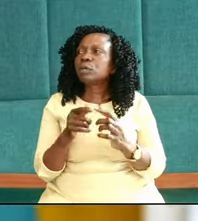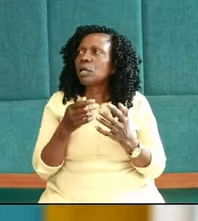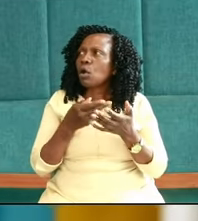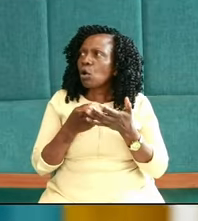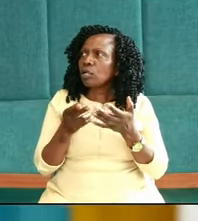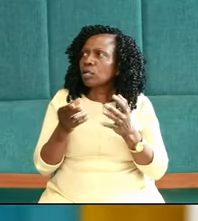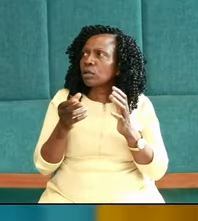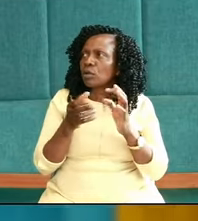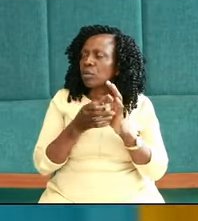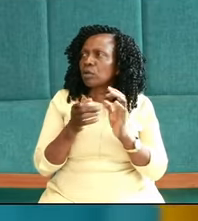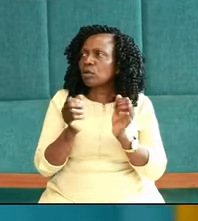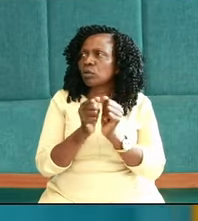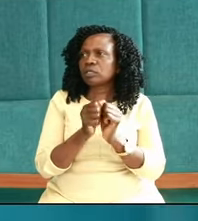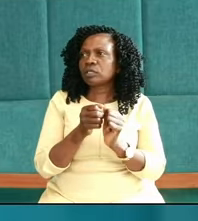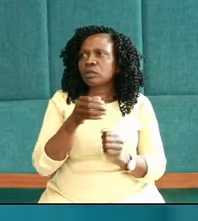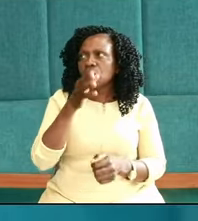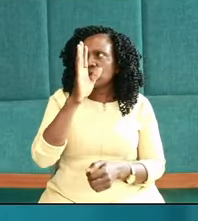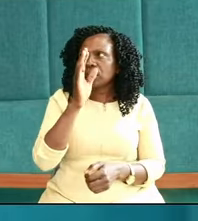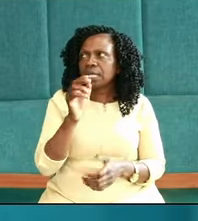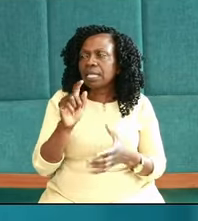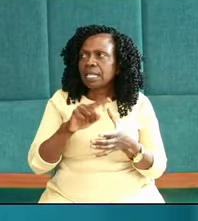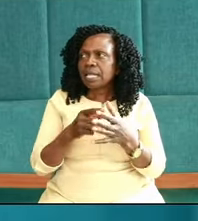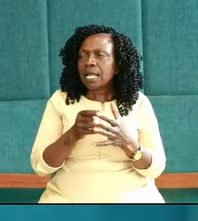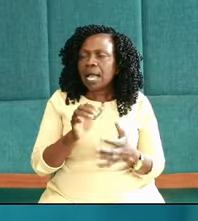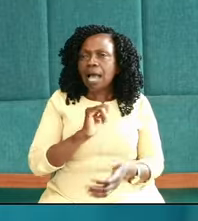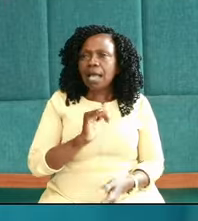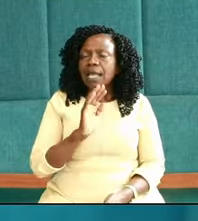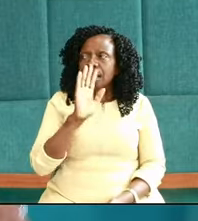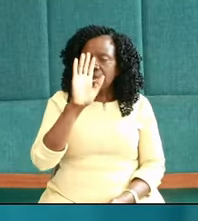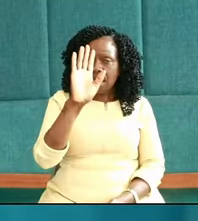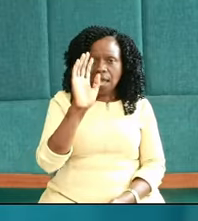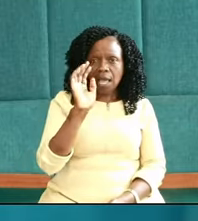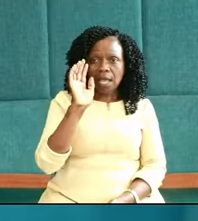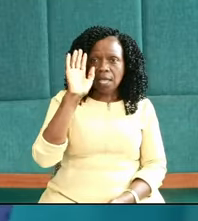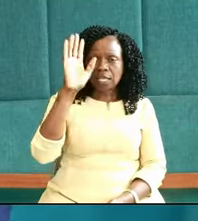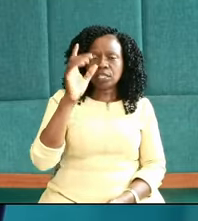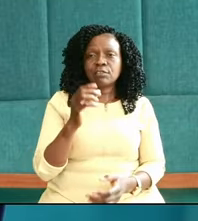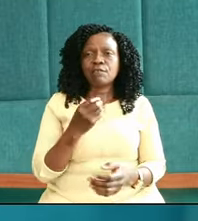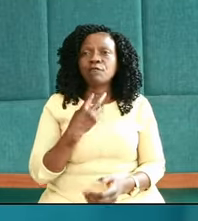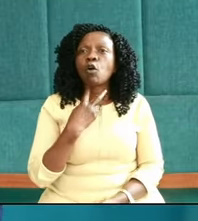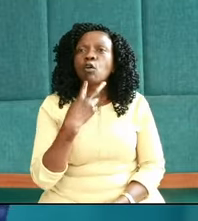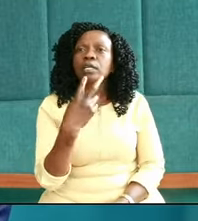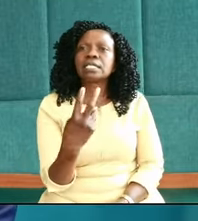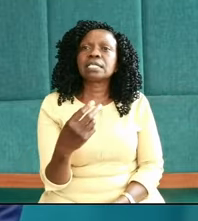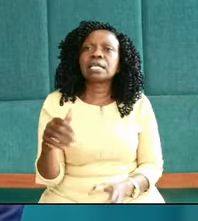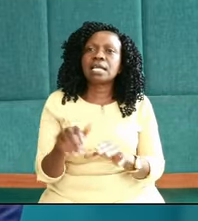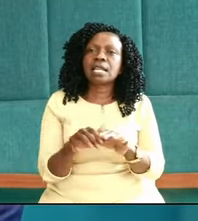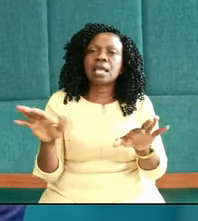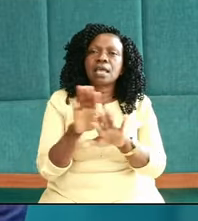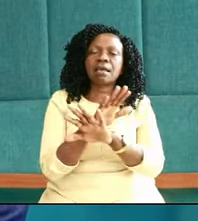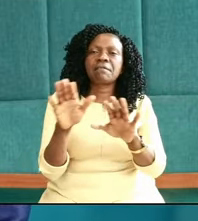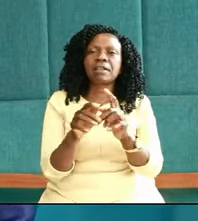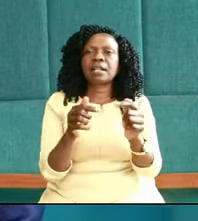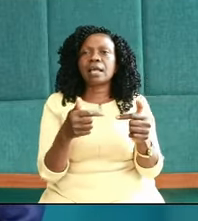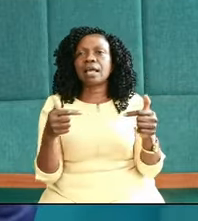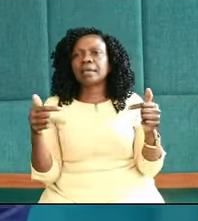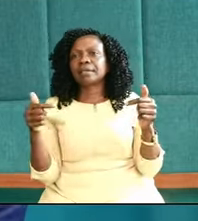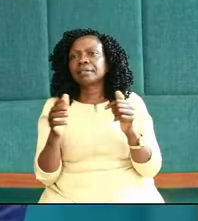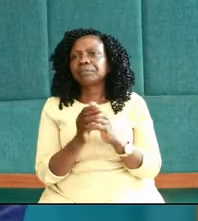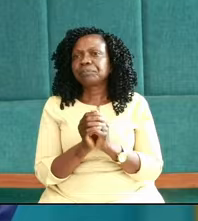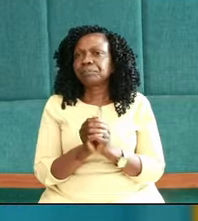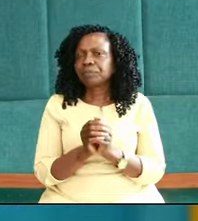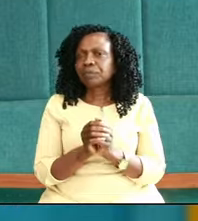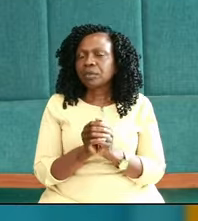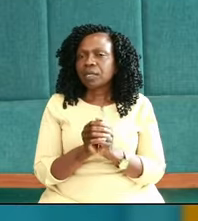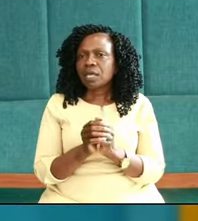Lord. And then I hear his voice in every line. If I